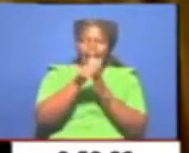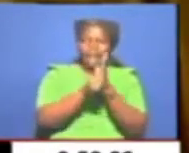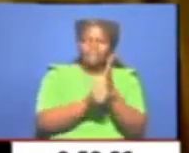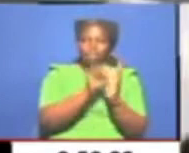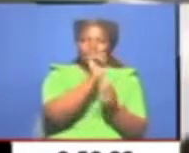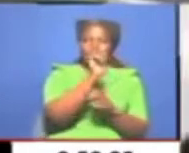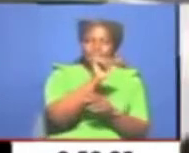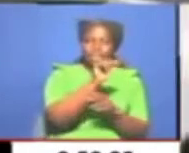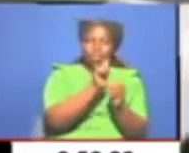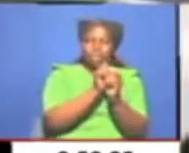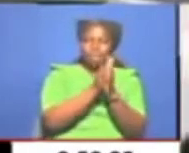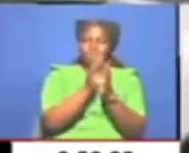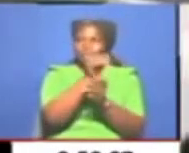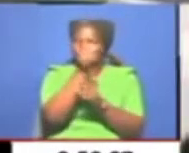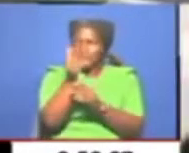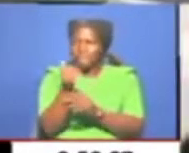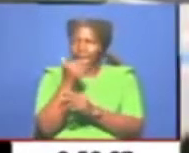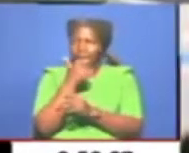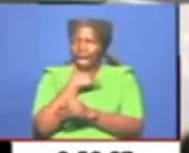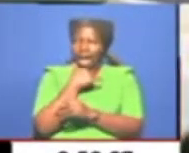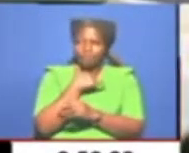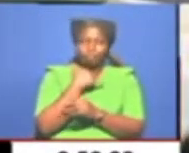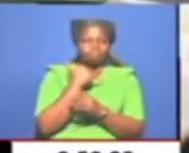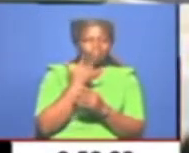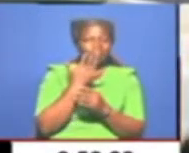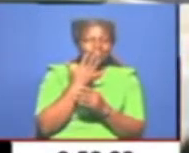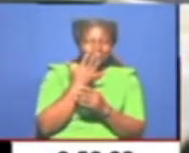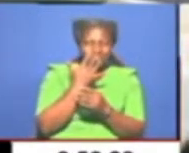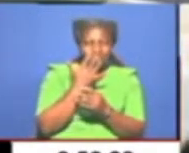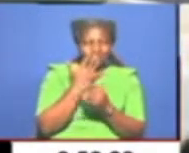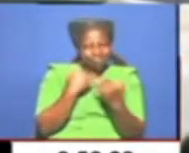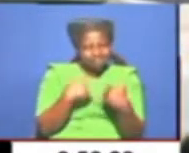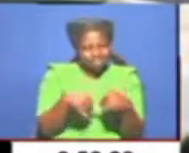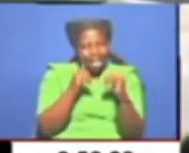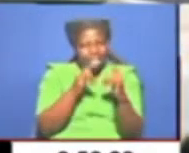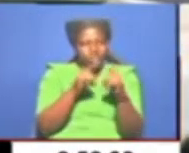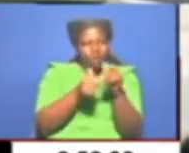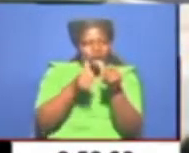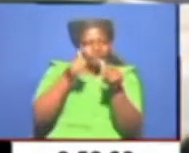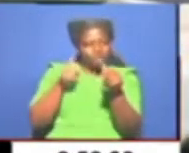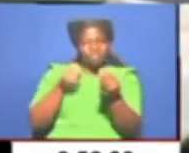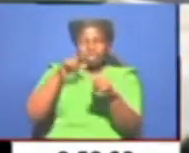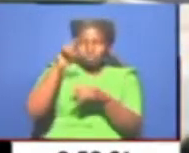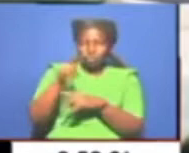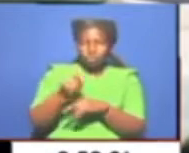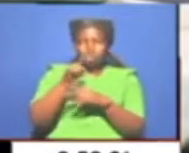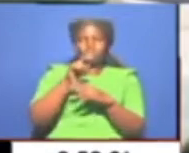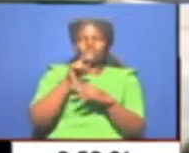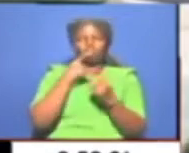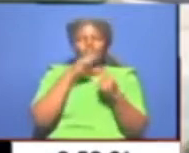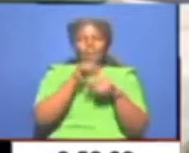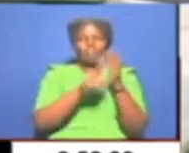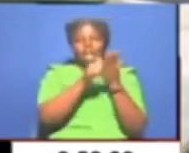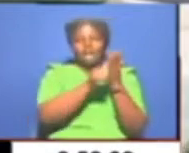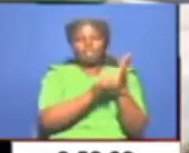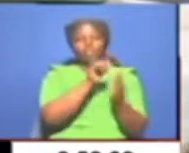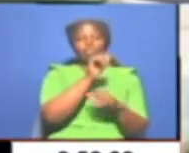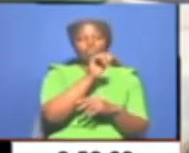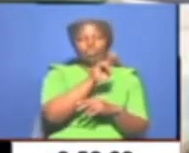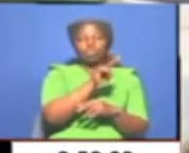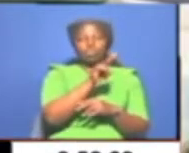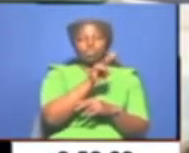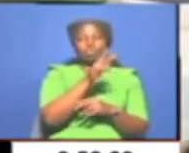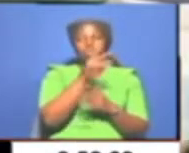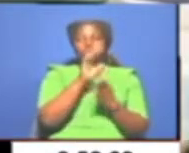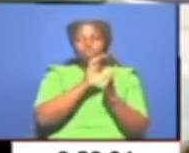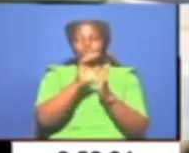similar persuasion have shied away from. They should quote Article 2, Clause 2. Any public servant, any